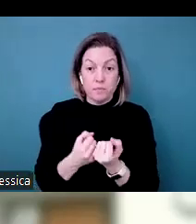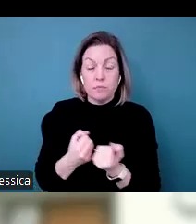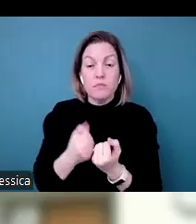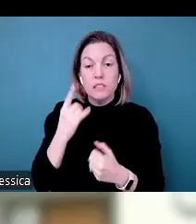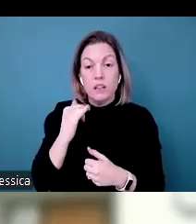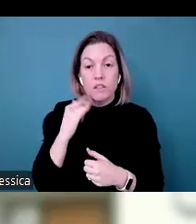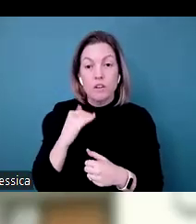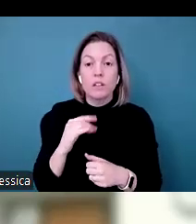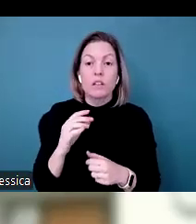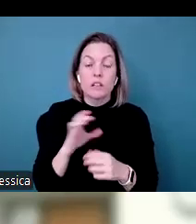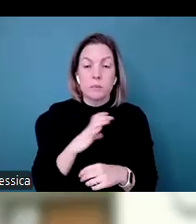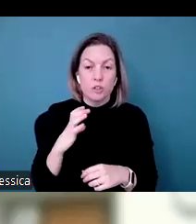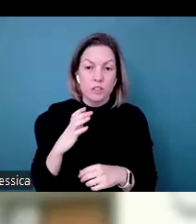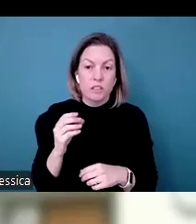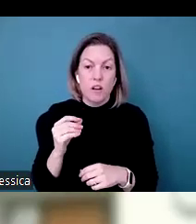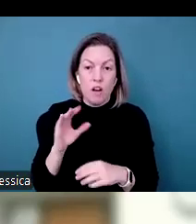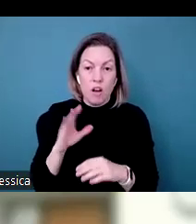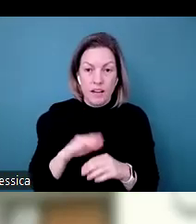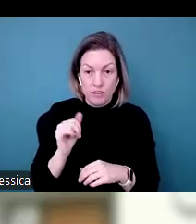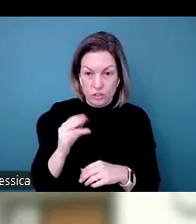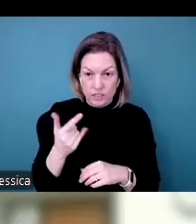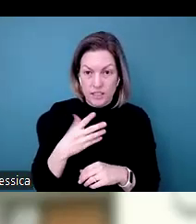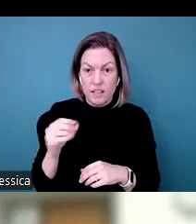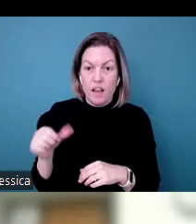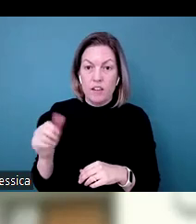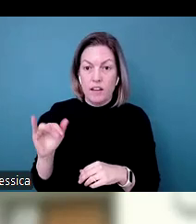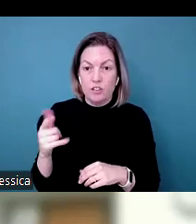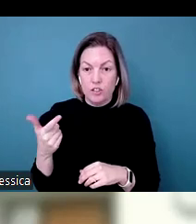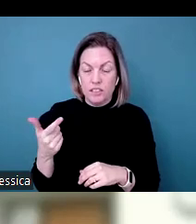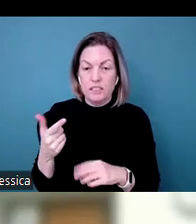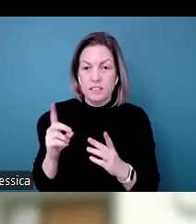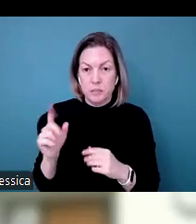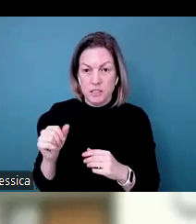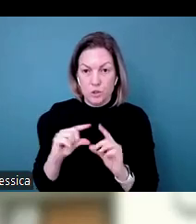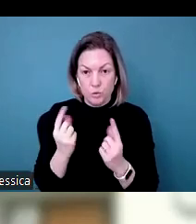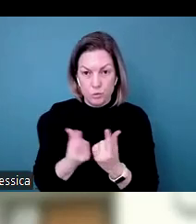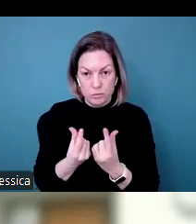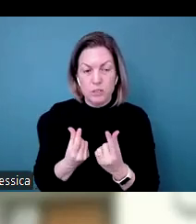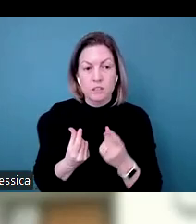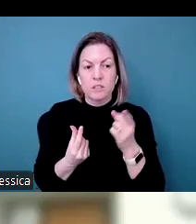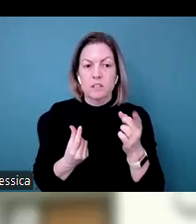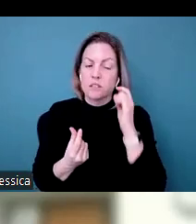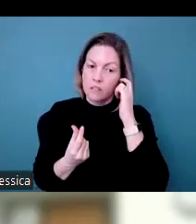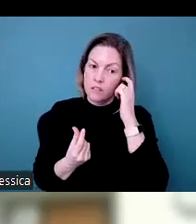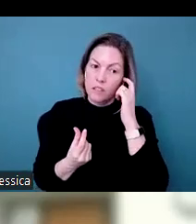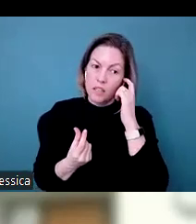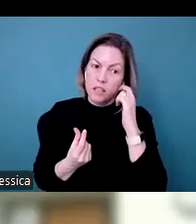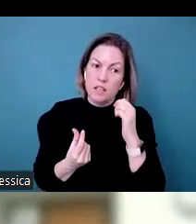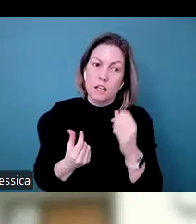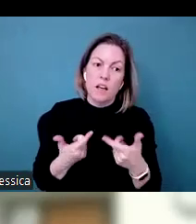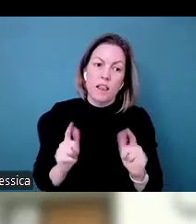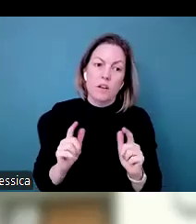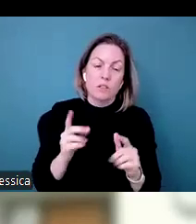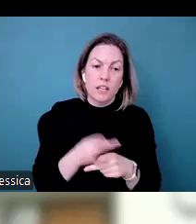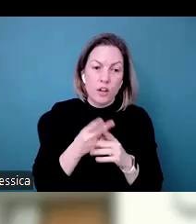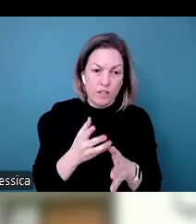on Aging, and it was supported by other aging and disability groups. And in part, it enables caregivers and people with disabilities